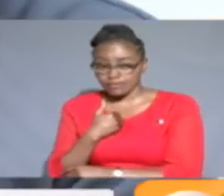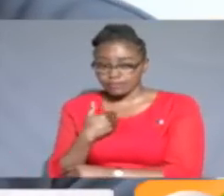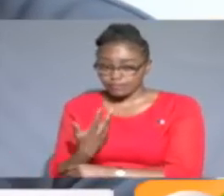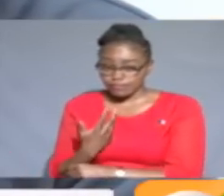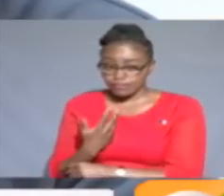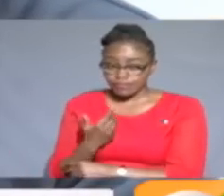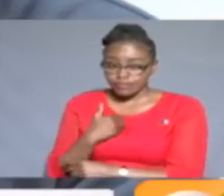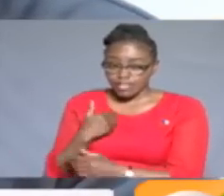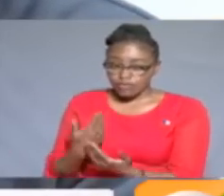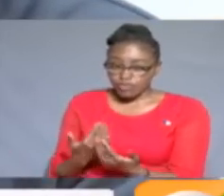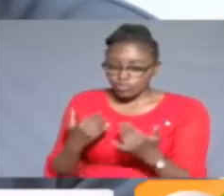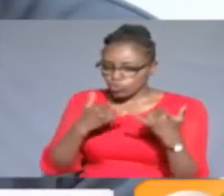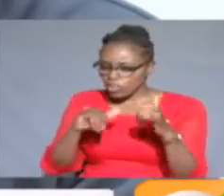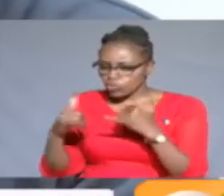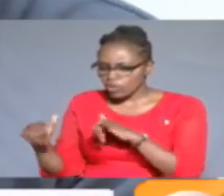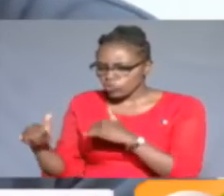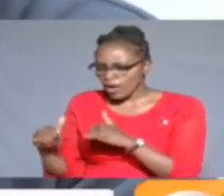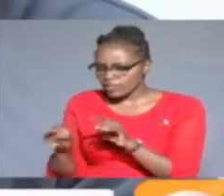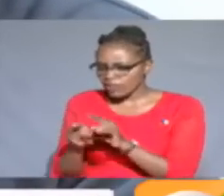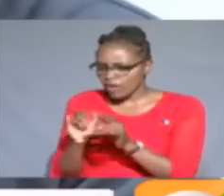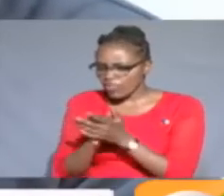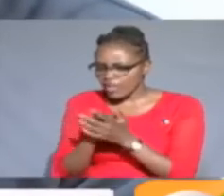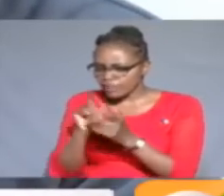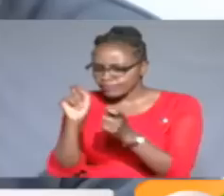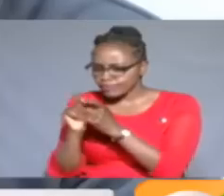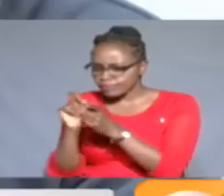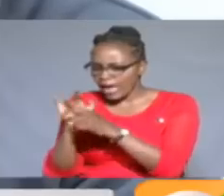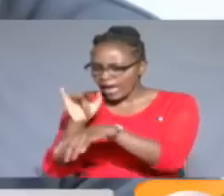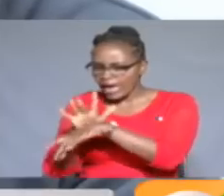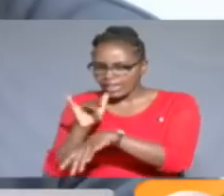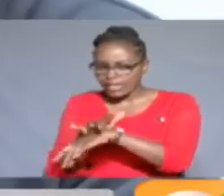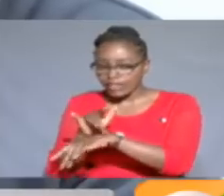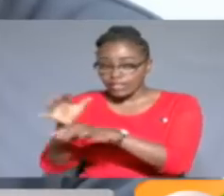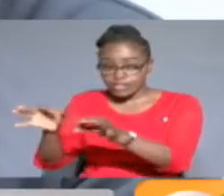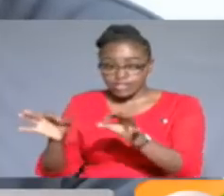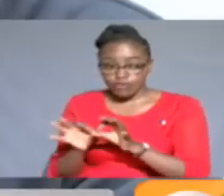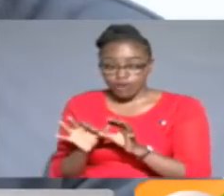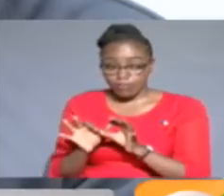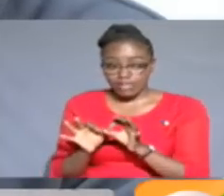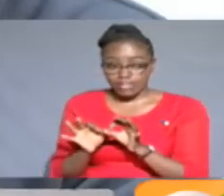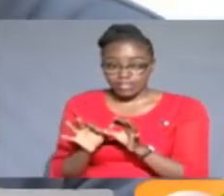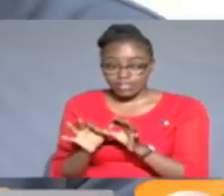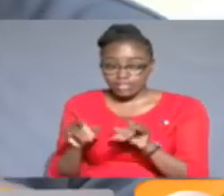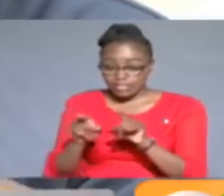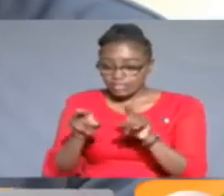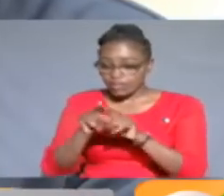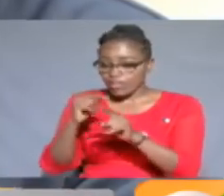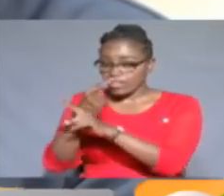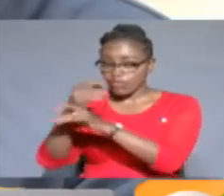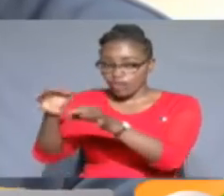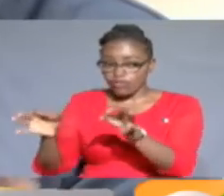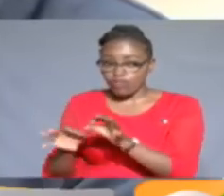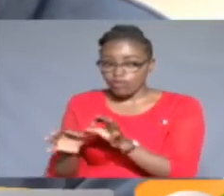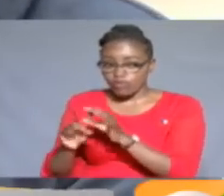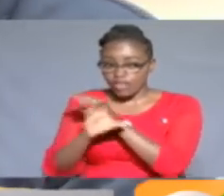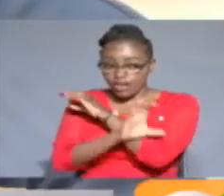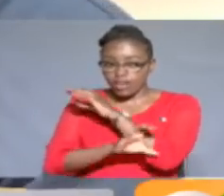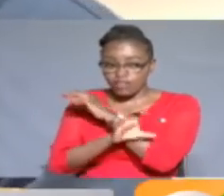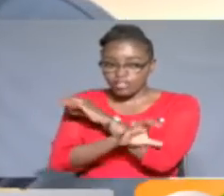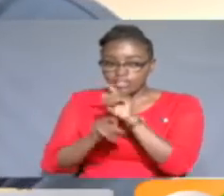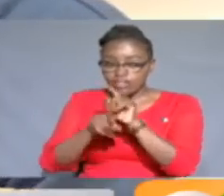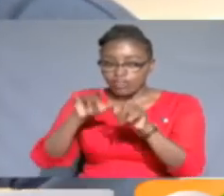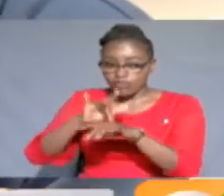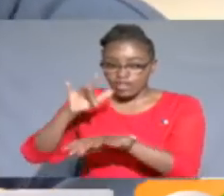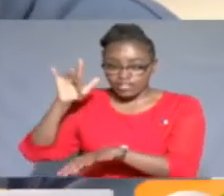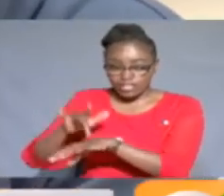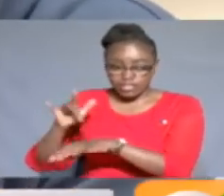Do we have room to try and now do early detection? Yeah. In this family. Yeah. And similar other families across the country that have been check that